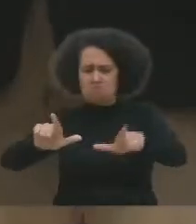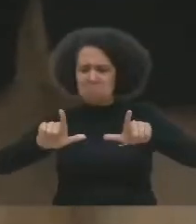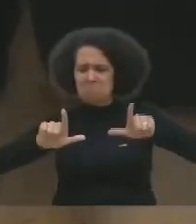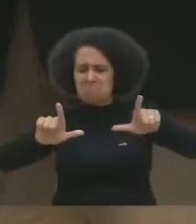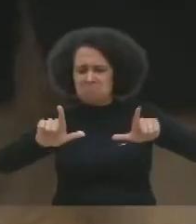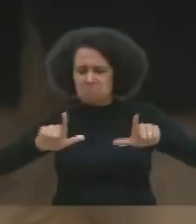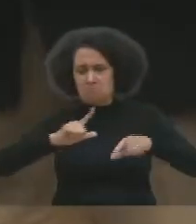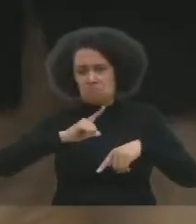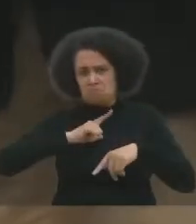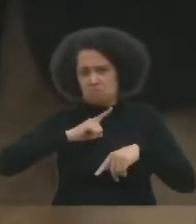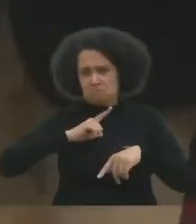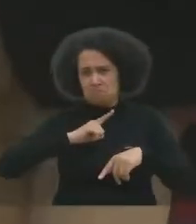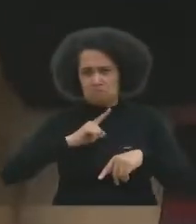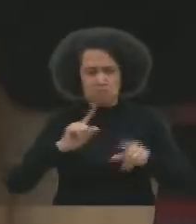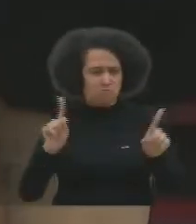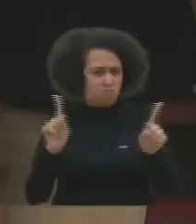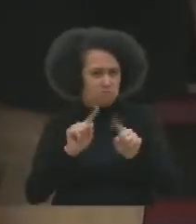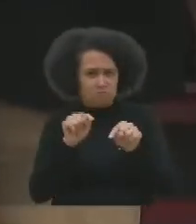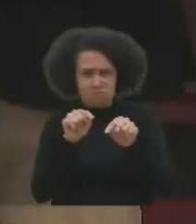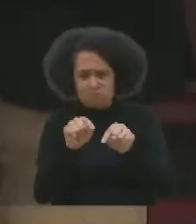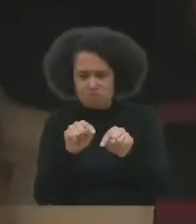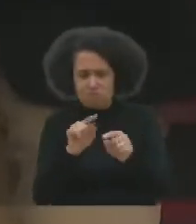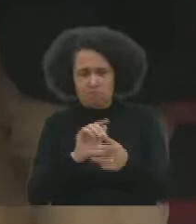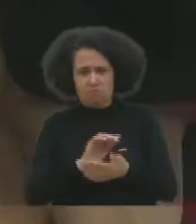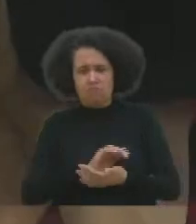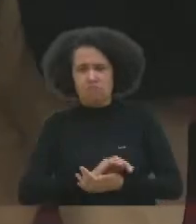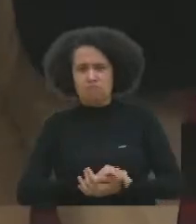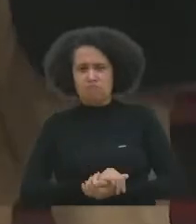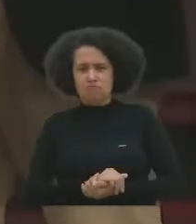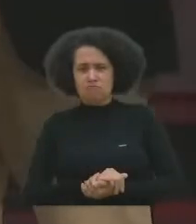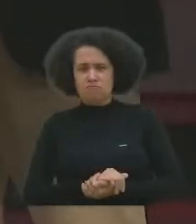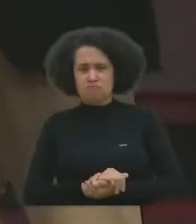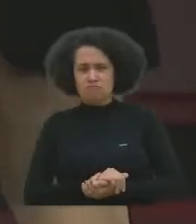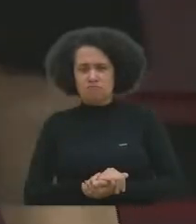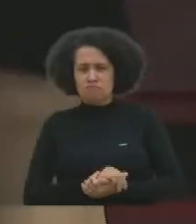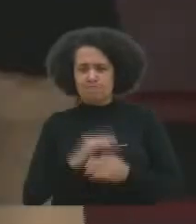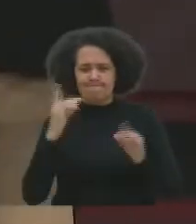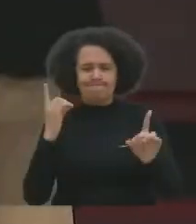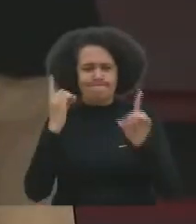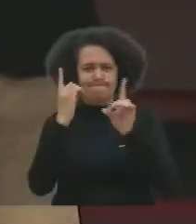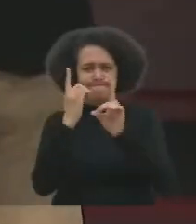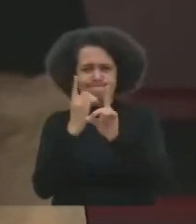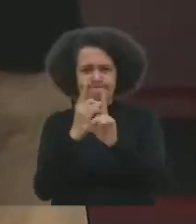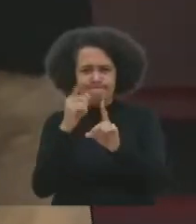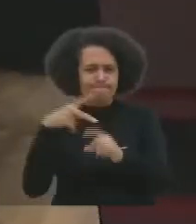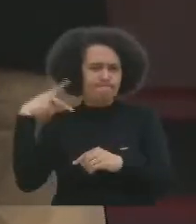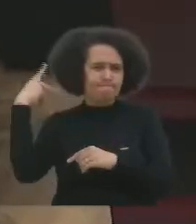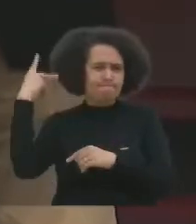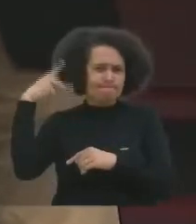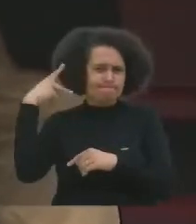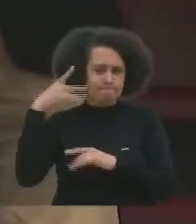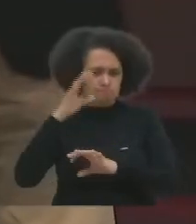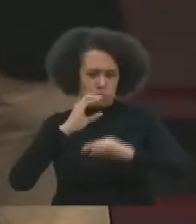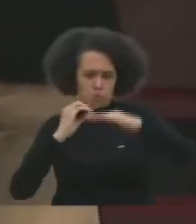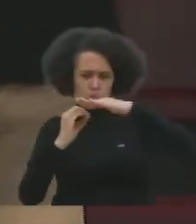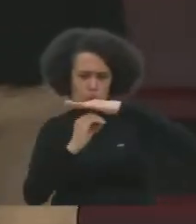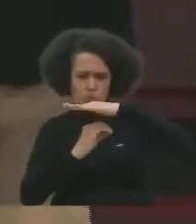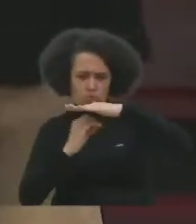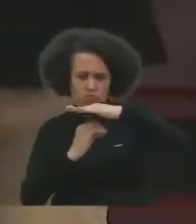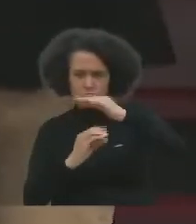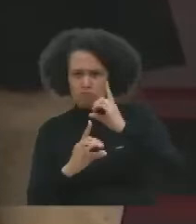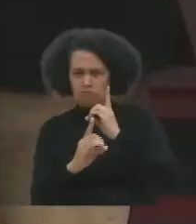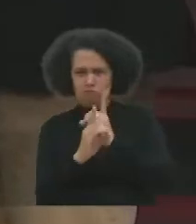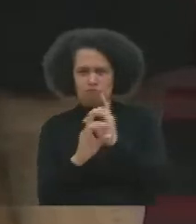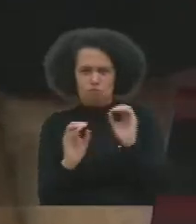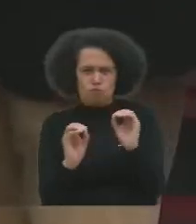tenho. It's not just found in a political system or an organization. Não se encontra isso num sistema político, numa organização. And even though